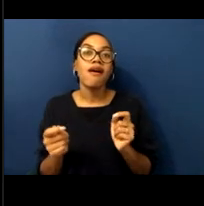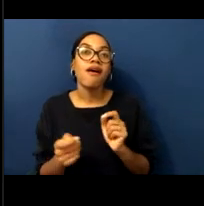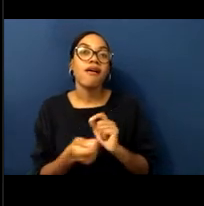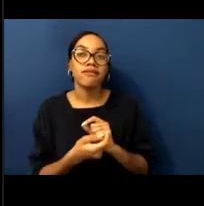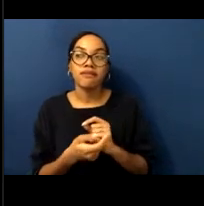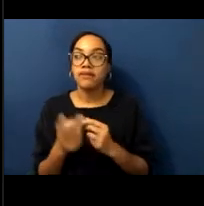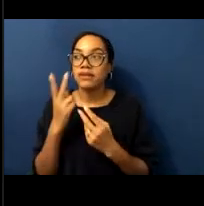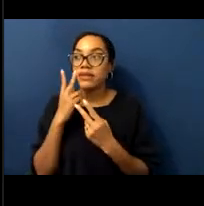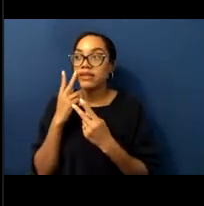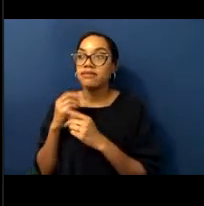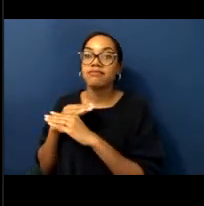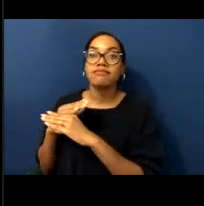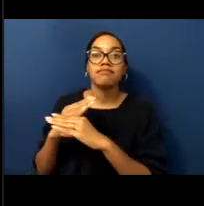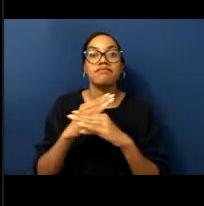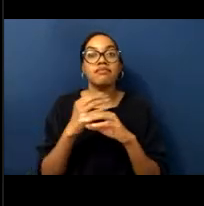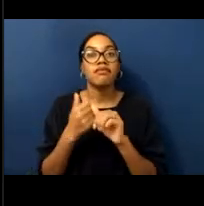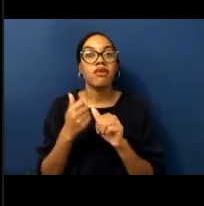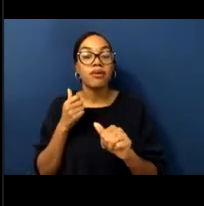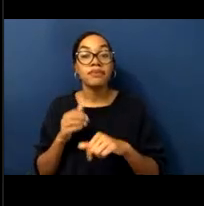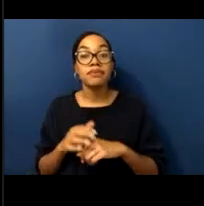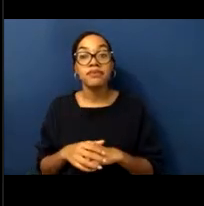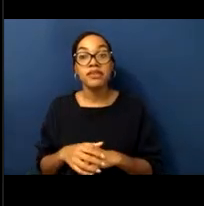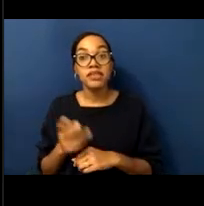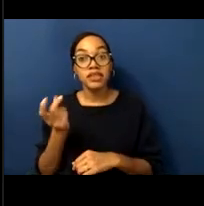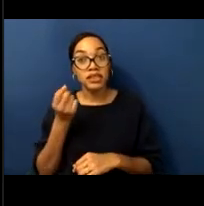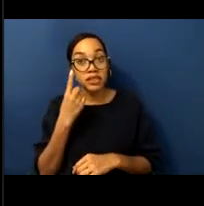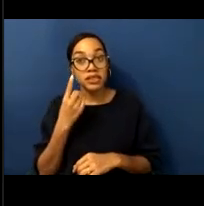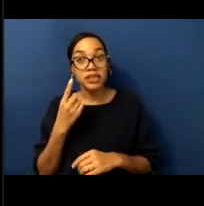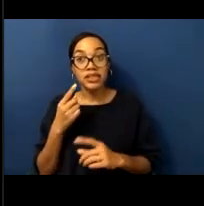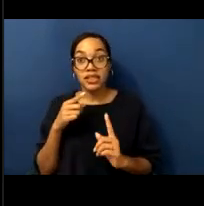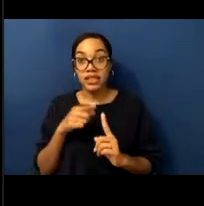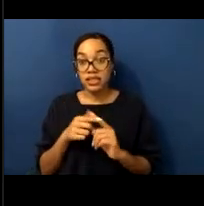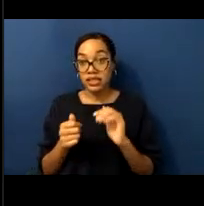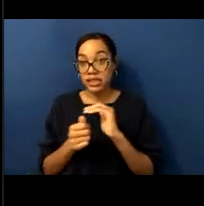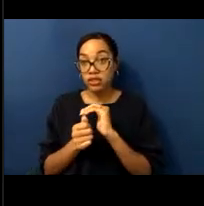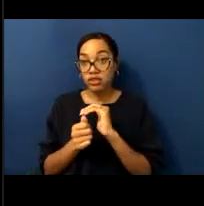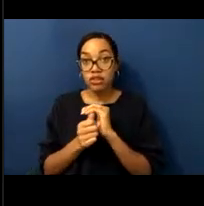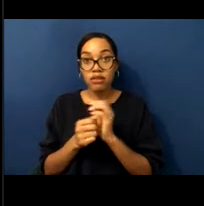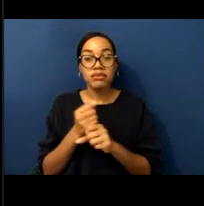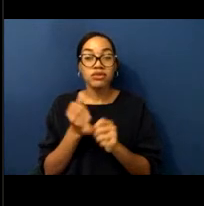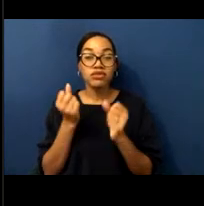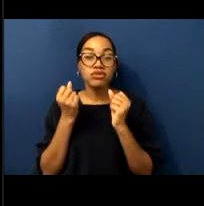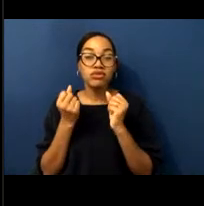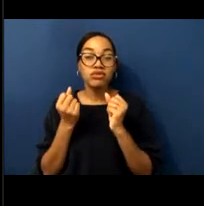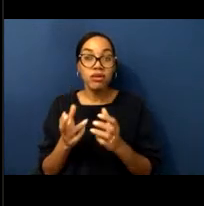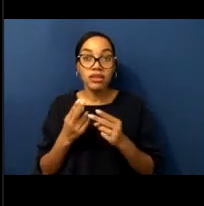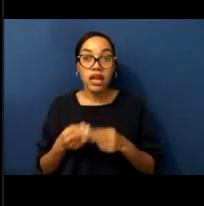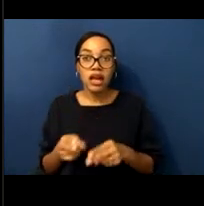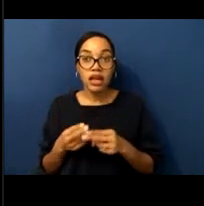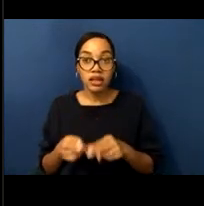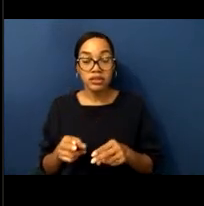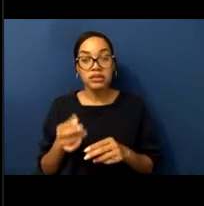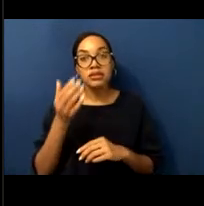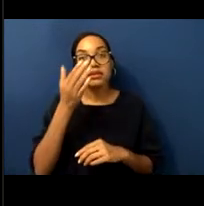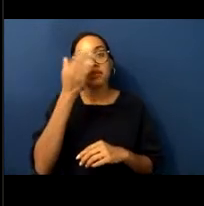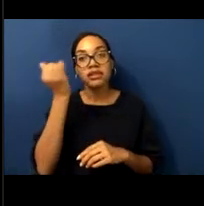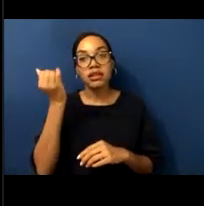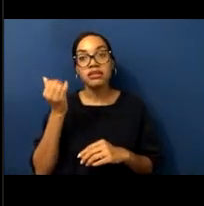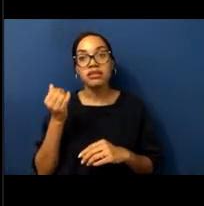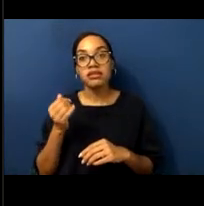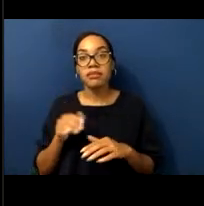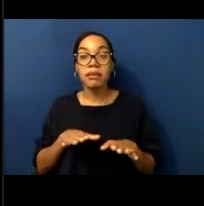same time. And so the reason why sea turtles produce so many eggs is that the probability of a